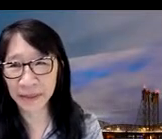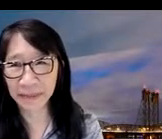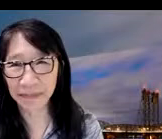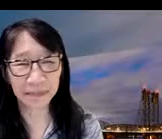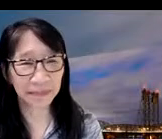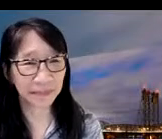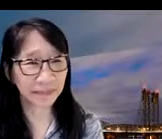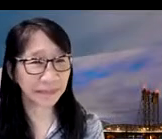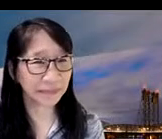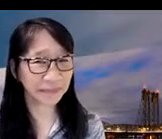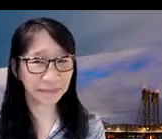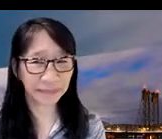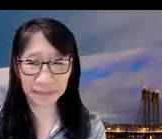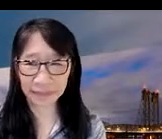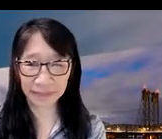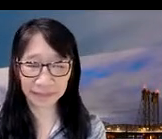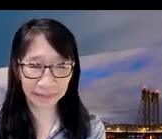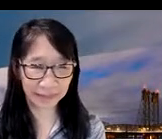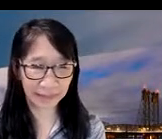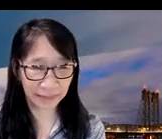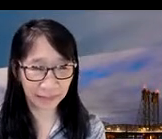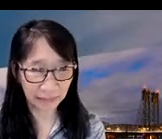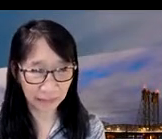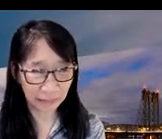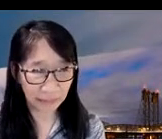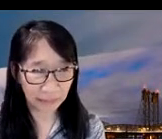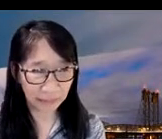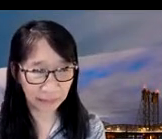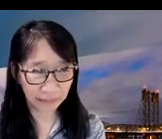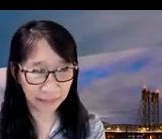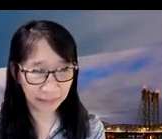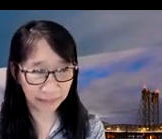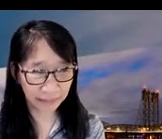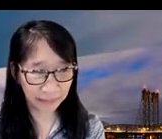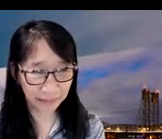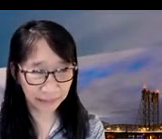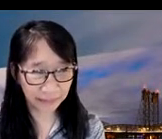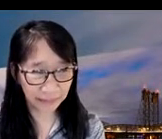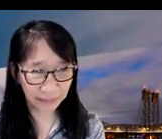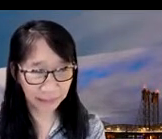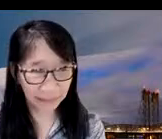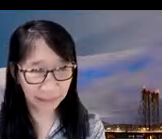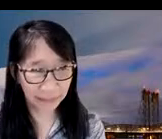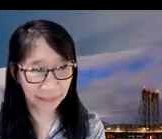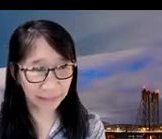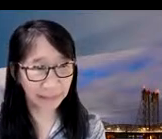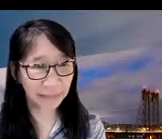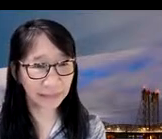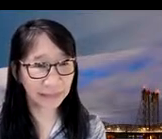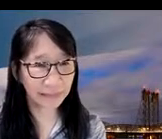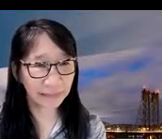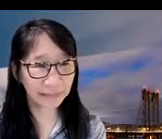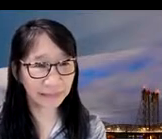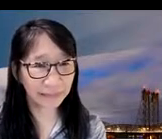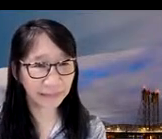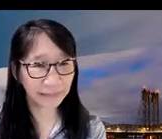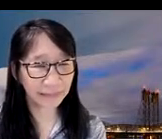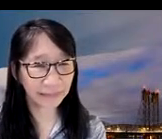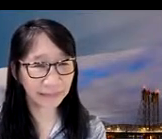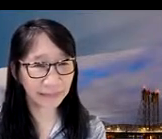Yeah, thanks, Barbara. Absolutely, we want to have landings, those flat areas at regular